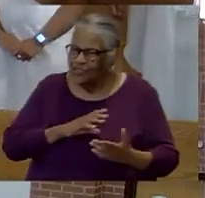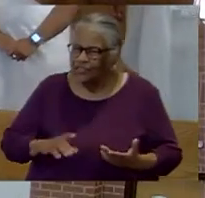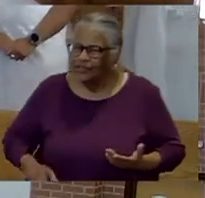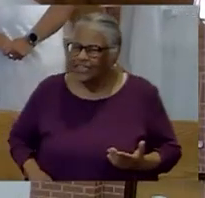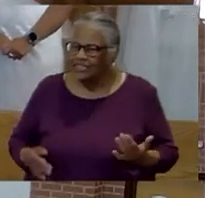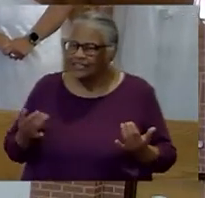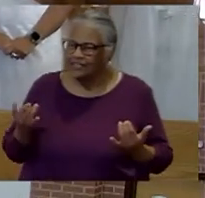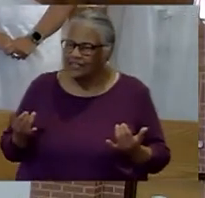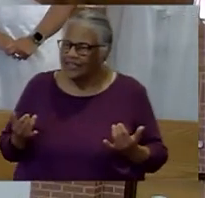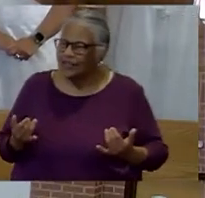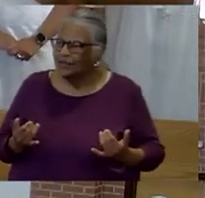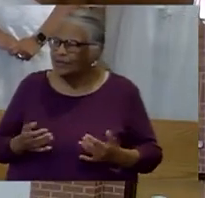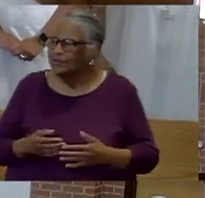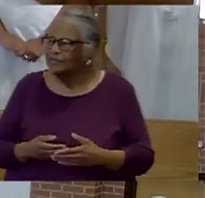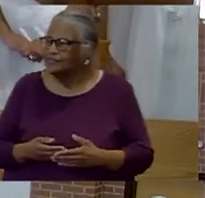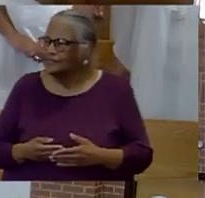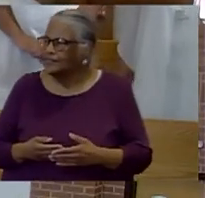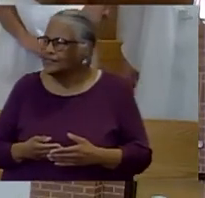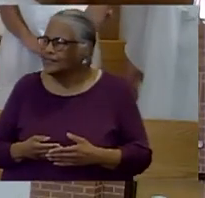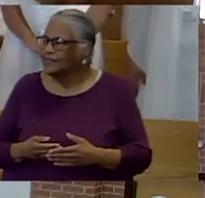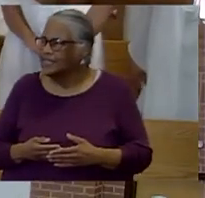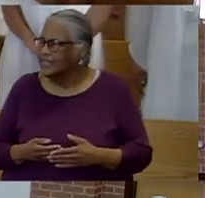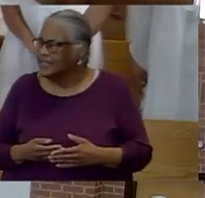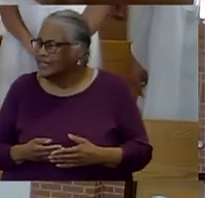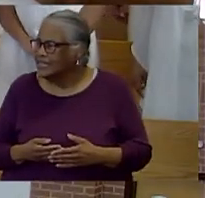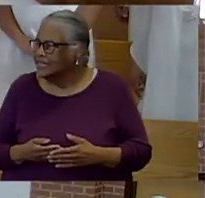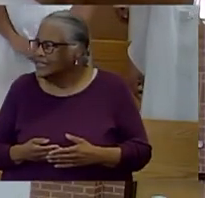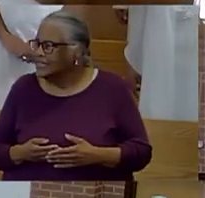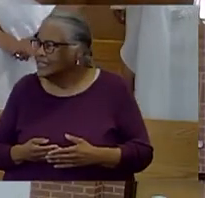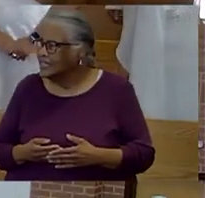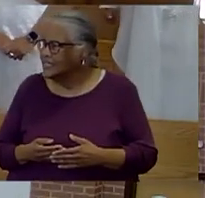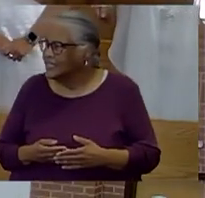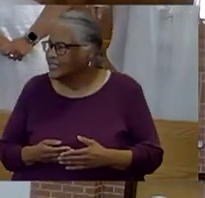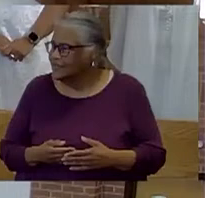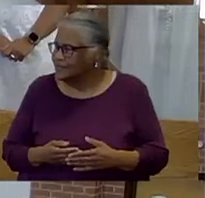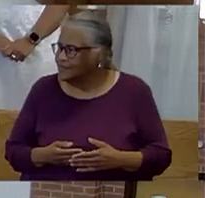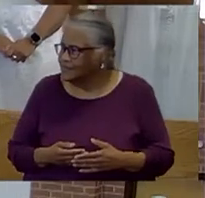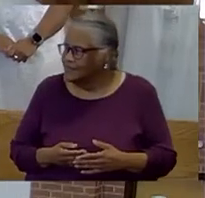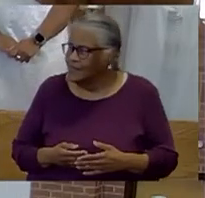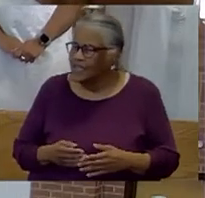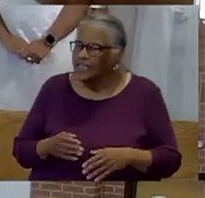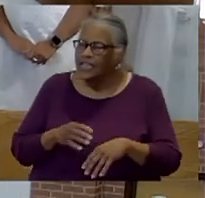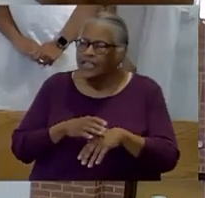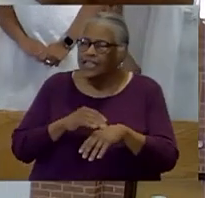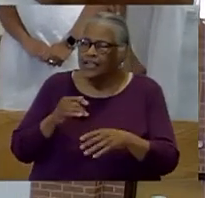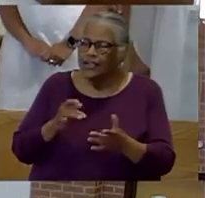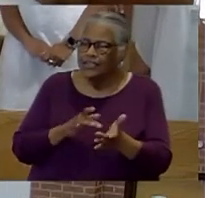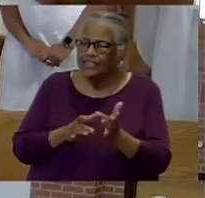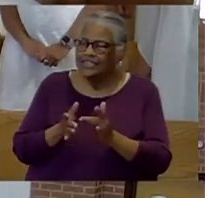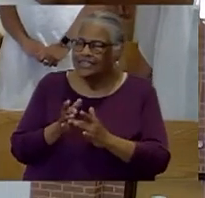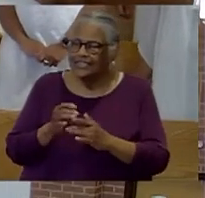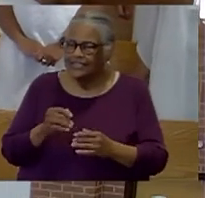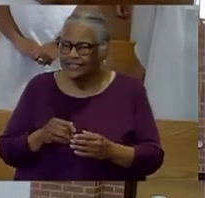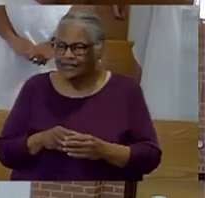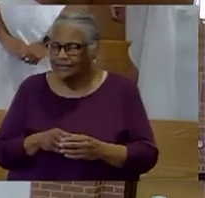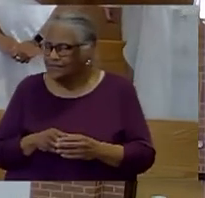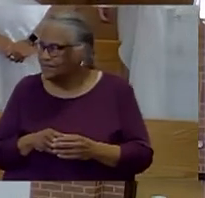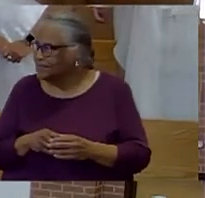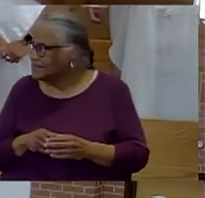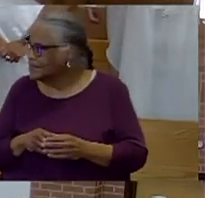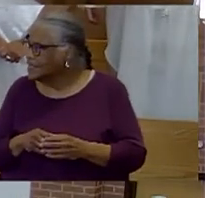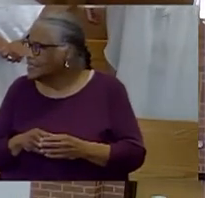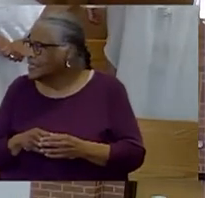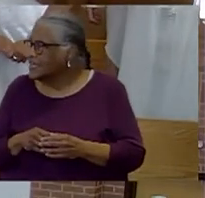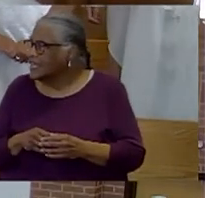you. Him, Jesus. They call him Jesus, the Jesus Christos Kyrios,